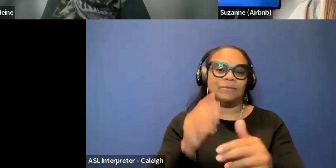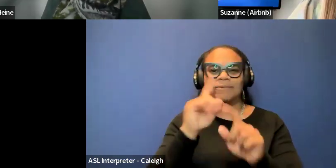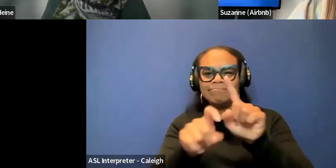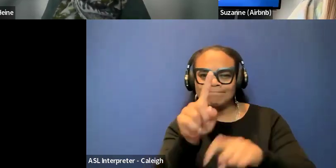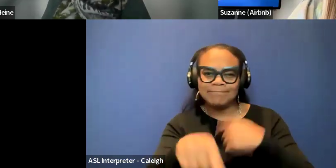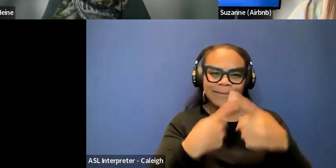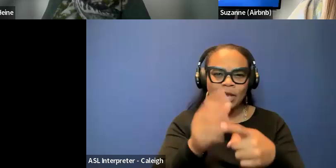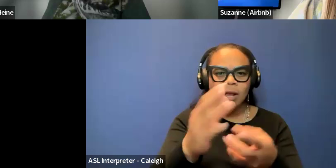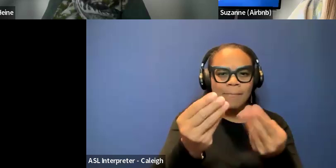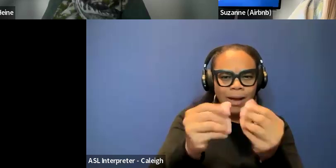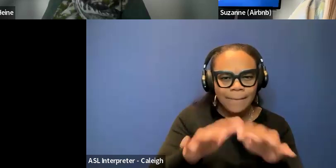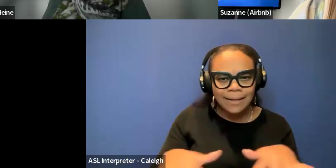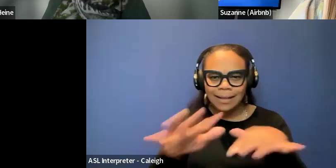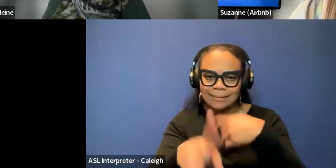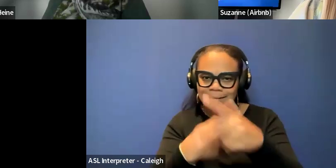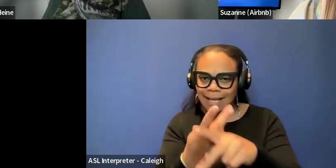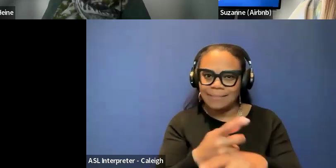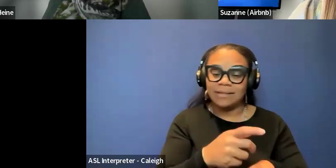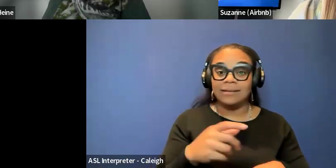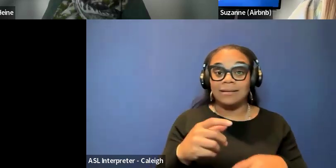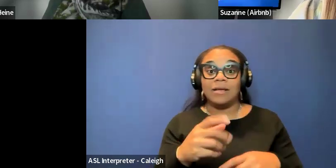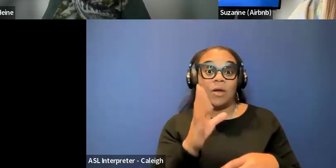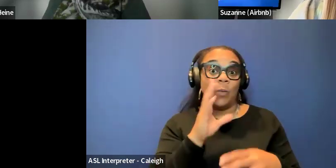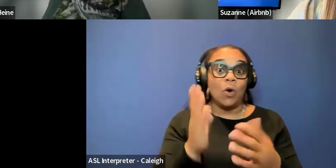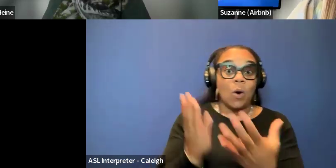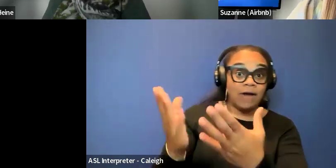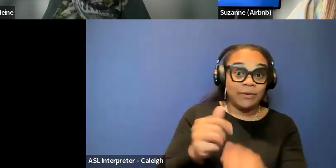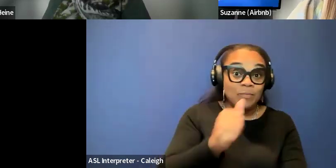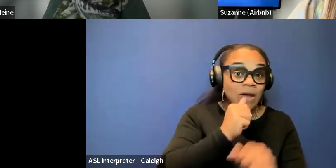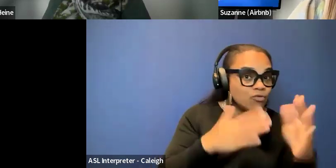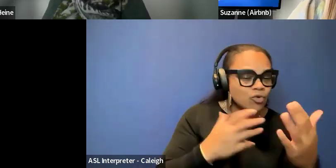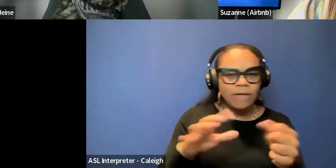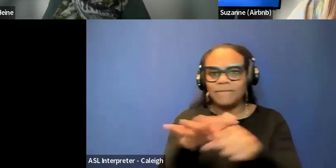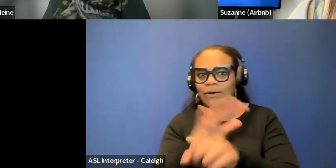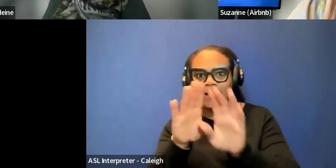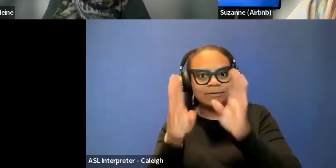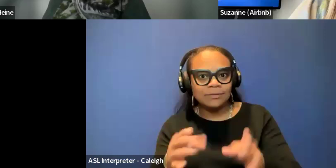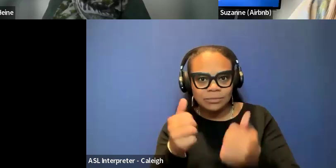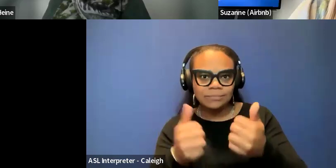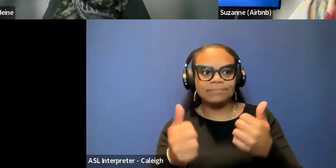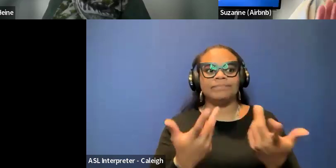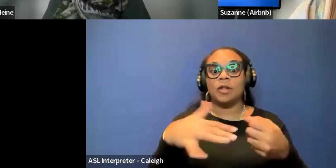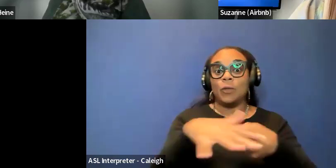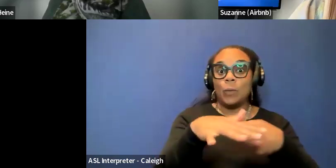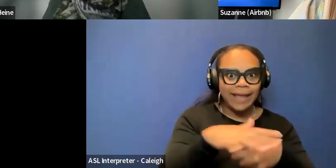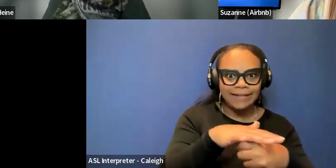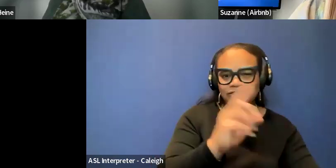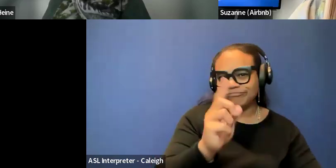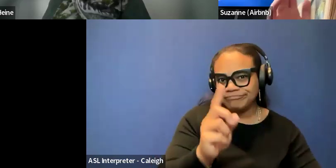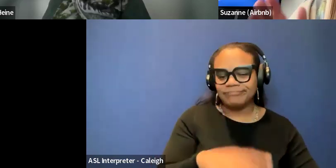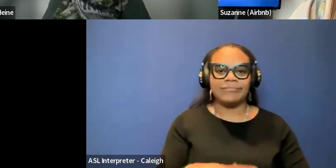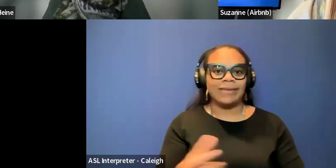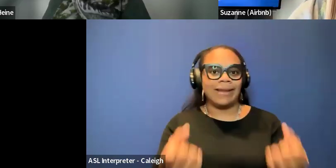you have, whether guests will be booking a private room or the entire space. And we also need to know the location of your property and how